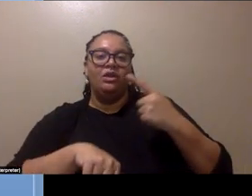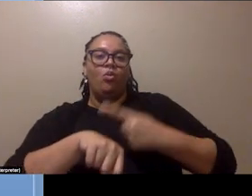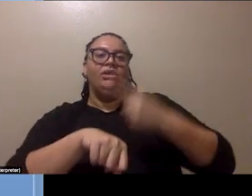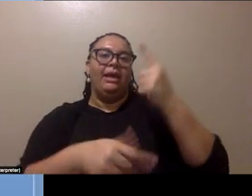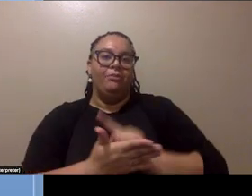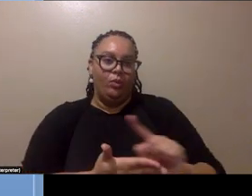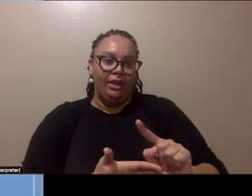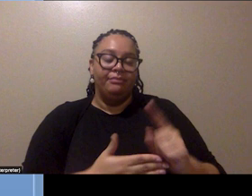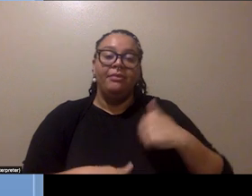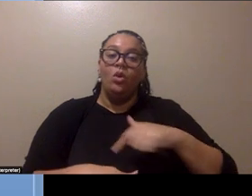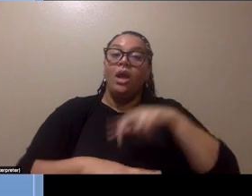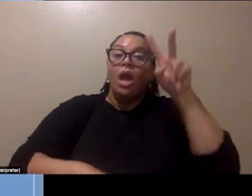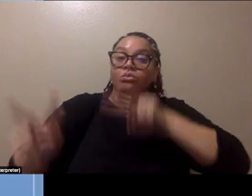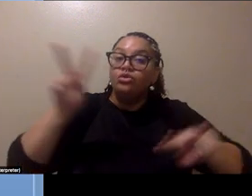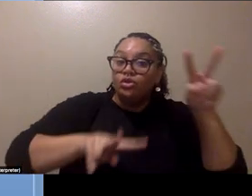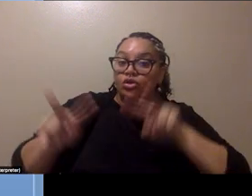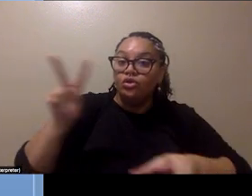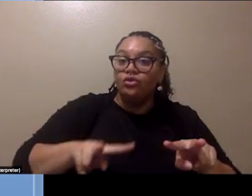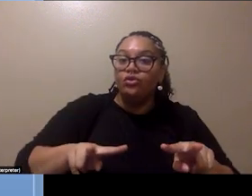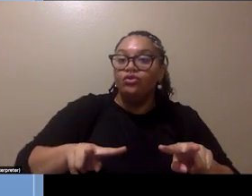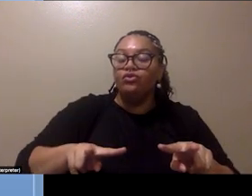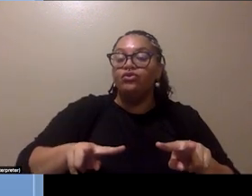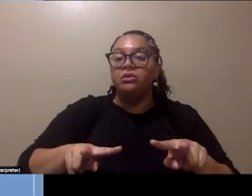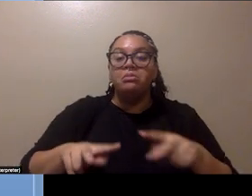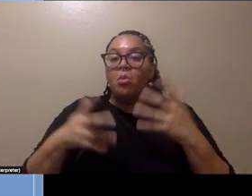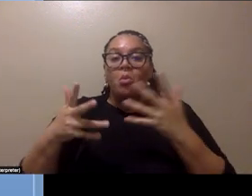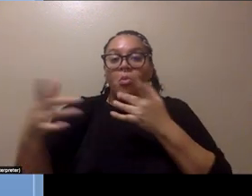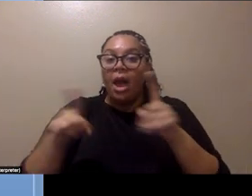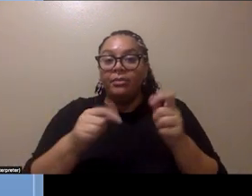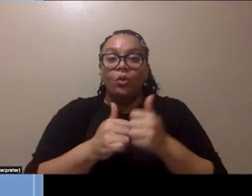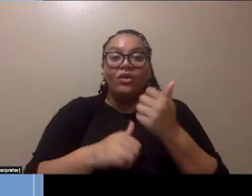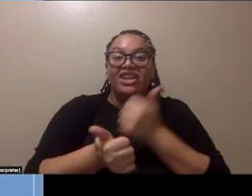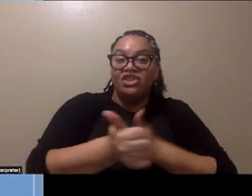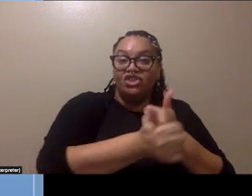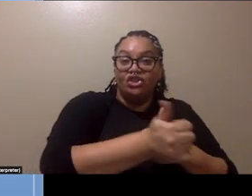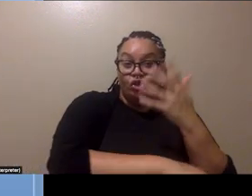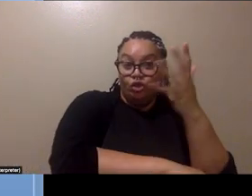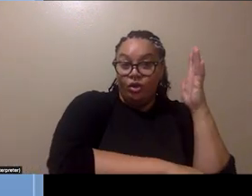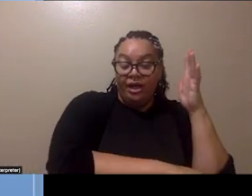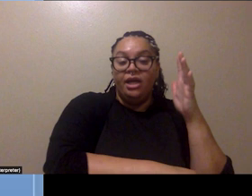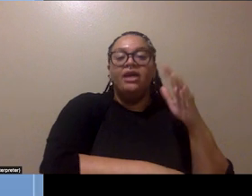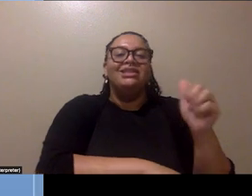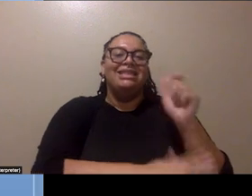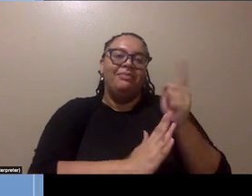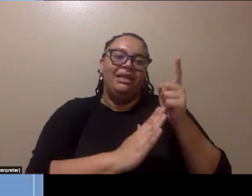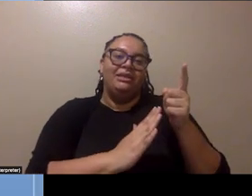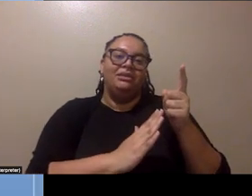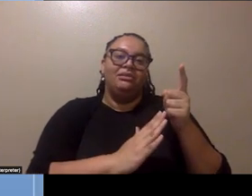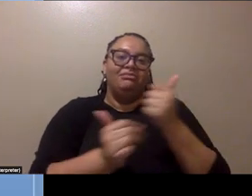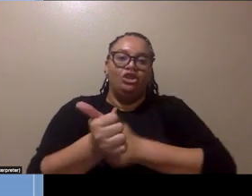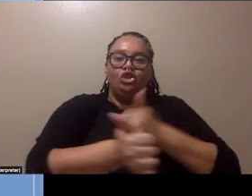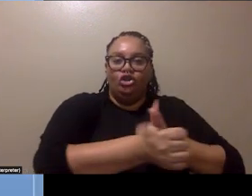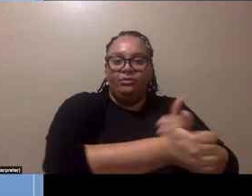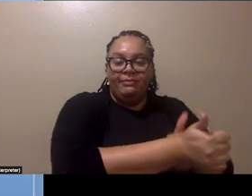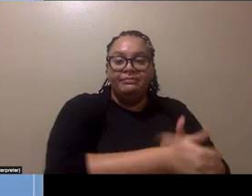week. And then we observed any use that we saw going on at the snag for 15 minutes at a time. And what we were doing